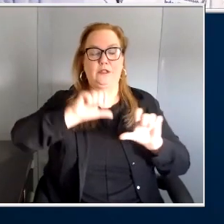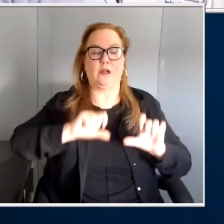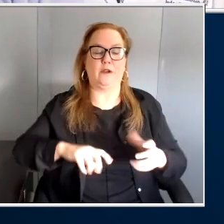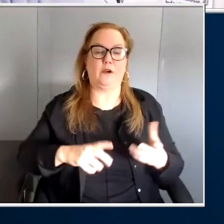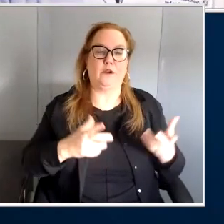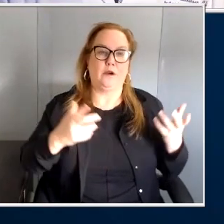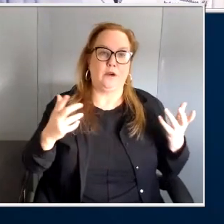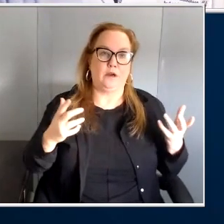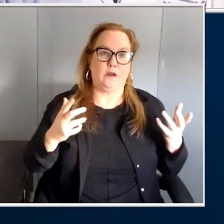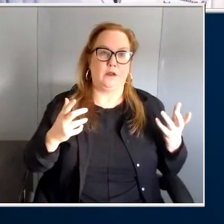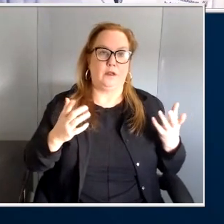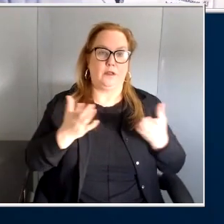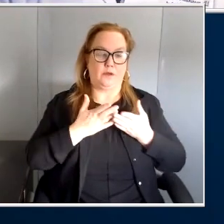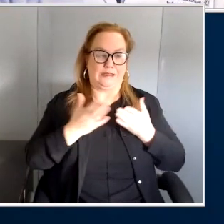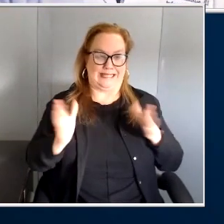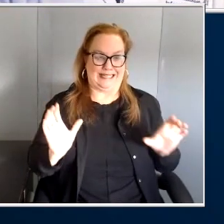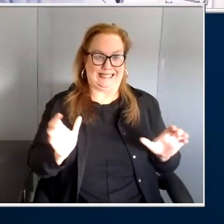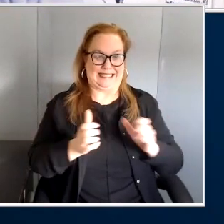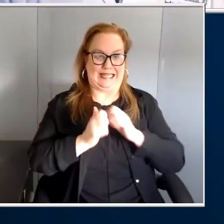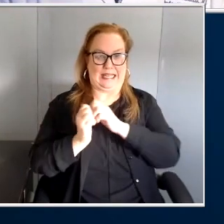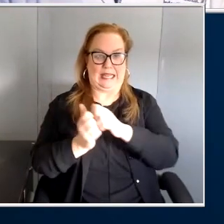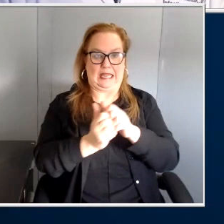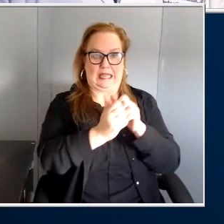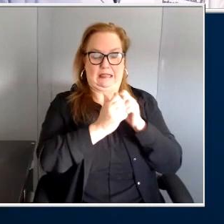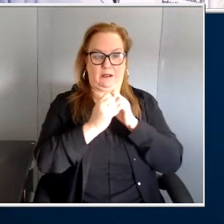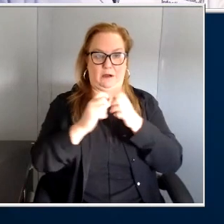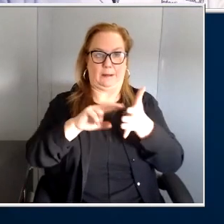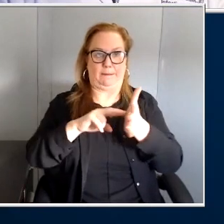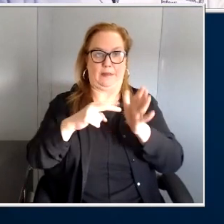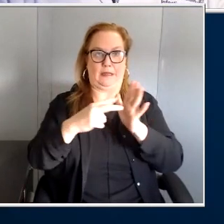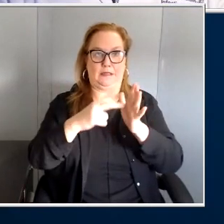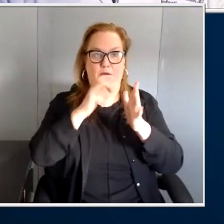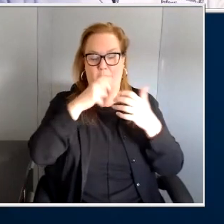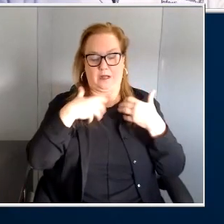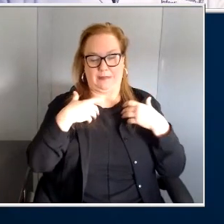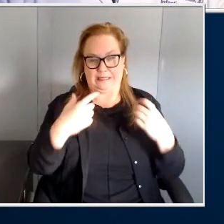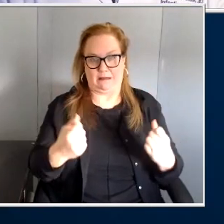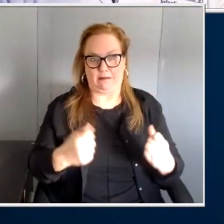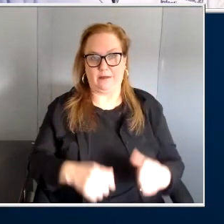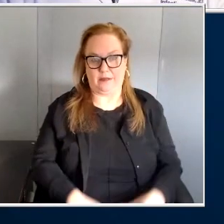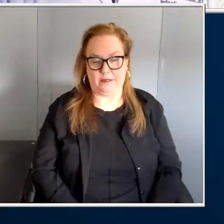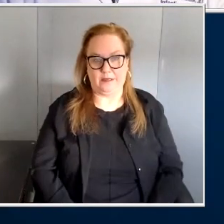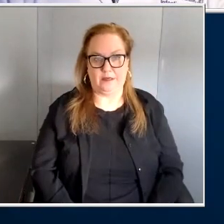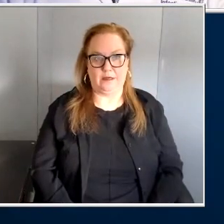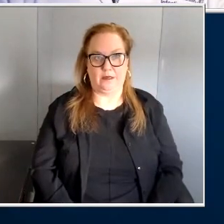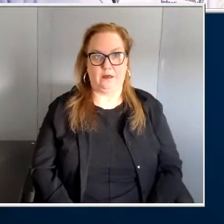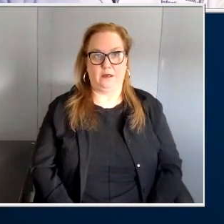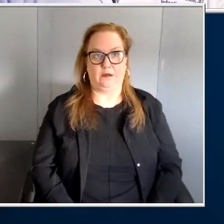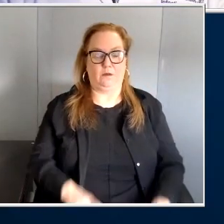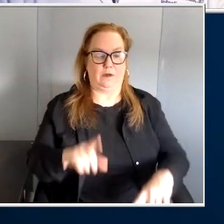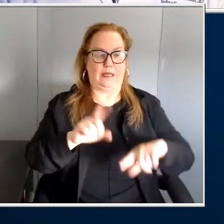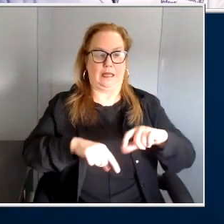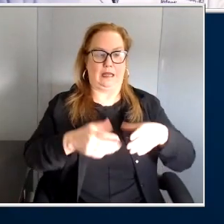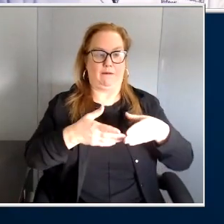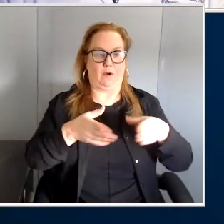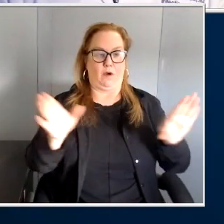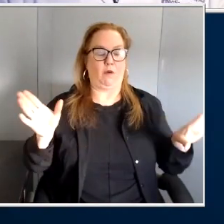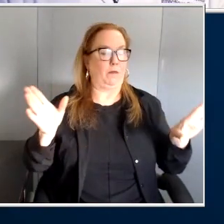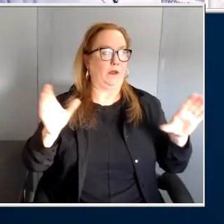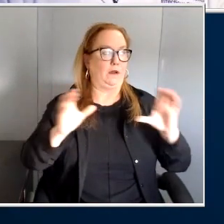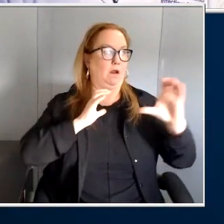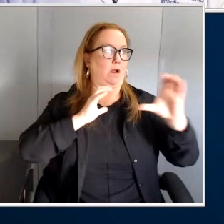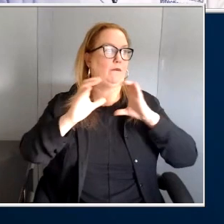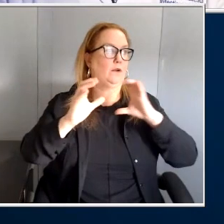those things together means we're not going to be as healthy, right? We can't have open, honest conversations because we're too afraid of each